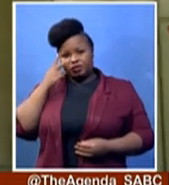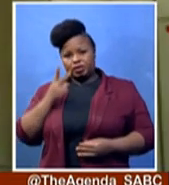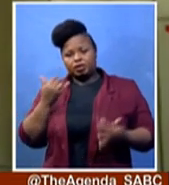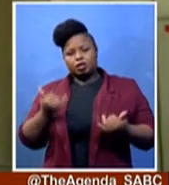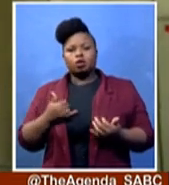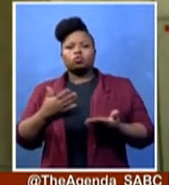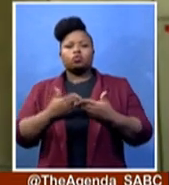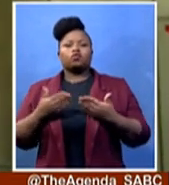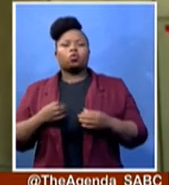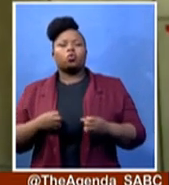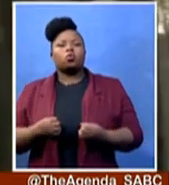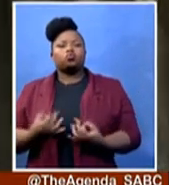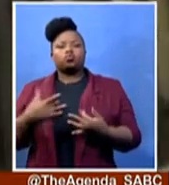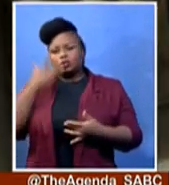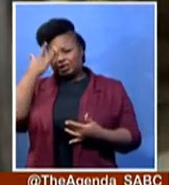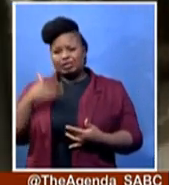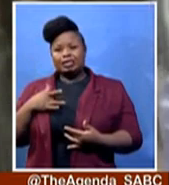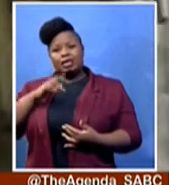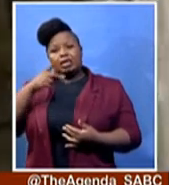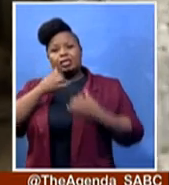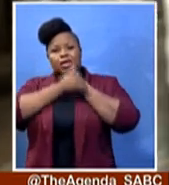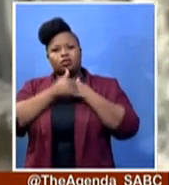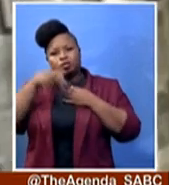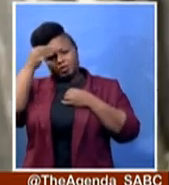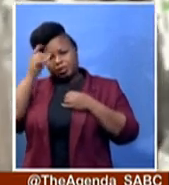lessons can they learn from India?